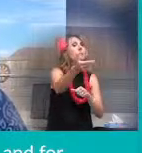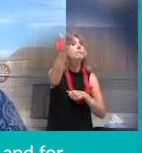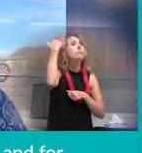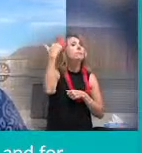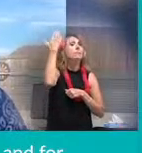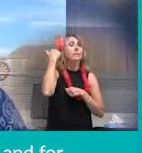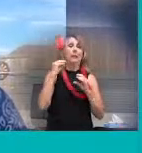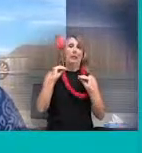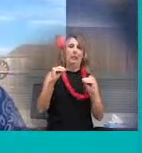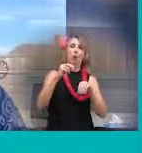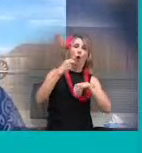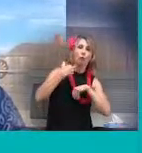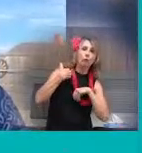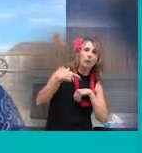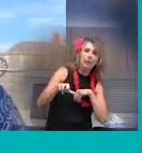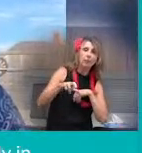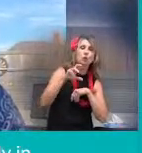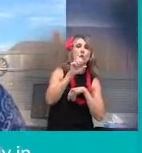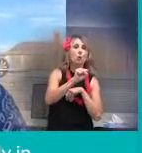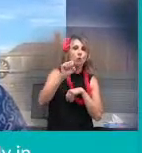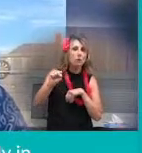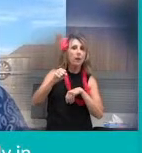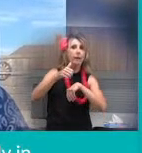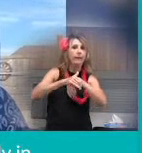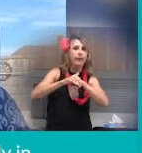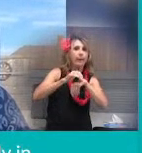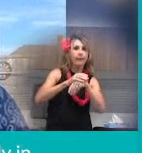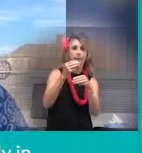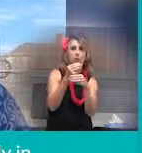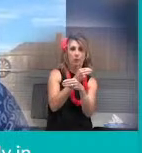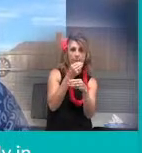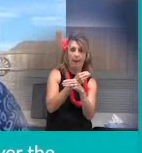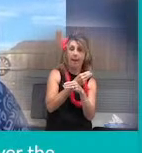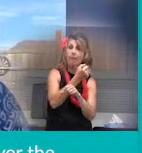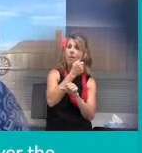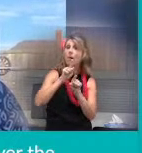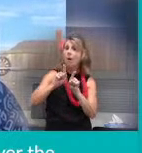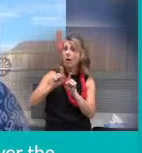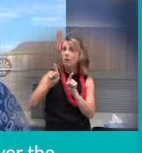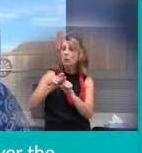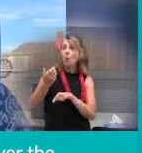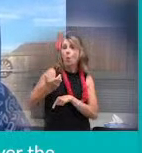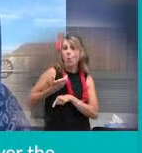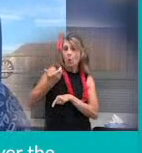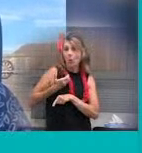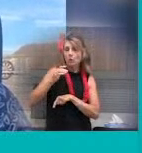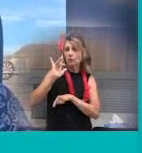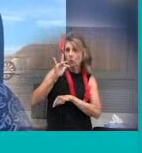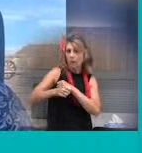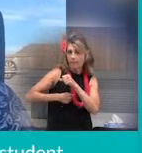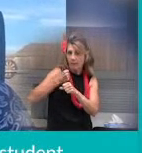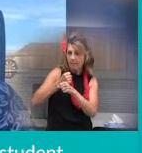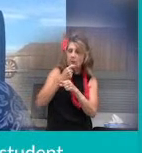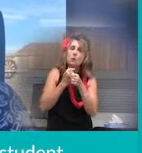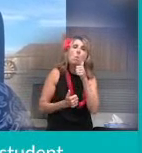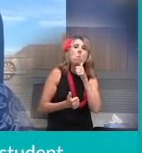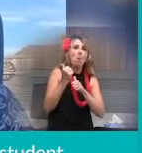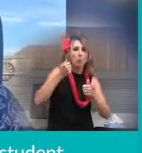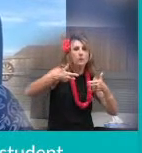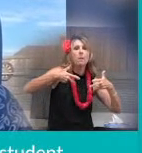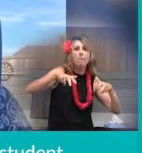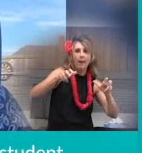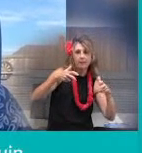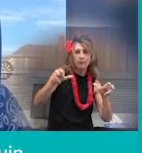math. And for 25 years, he served as a coach, primarily in basketball and track and field. Over the years, he has coached